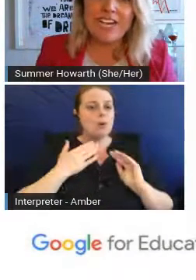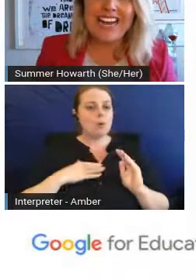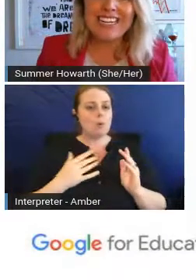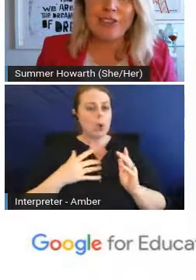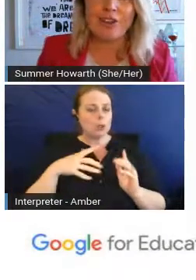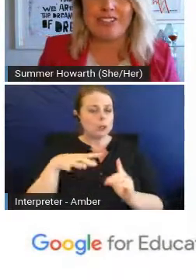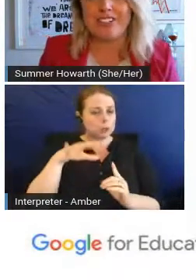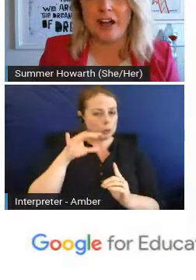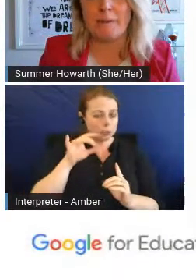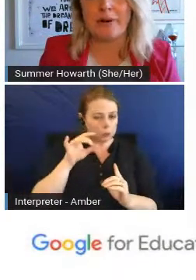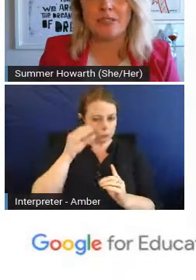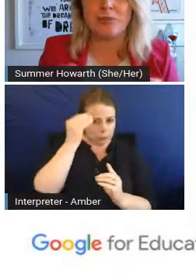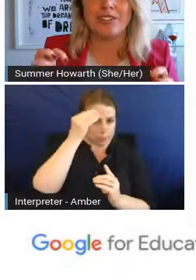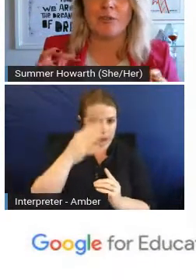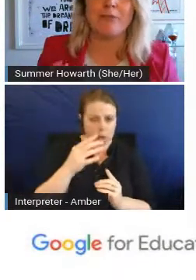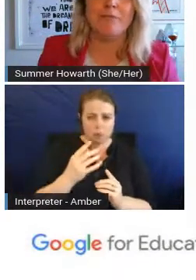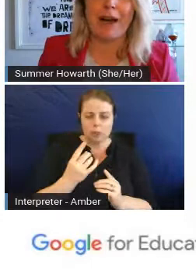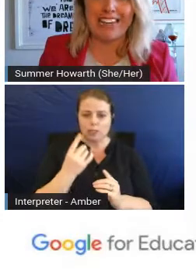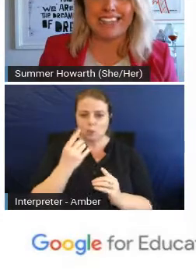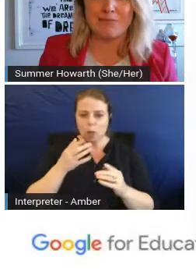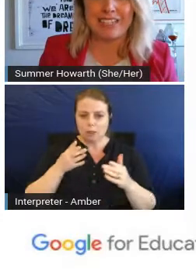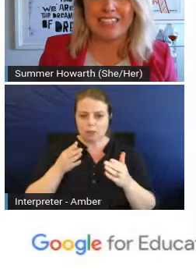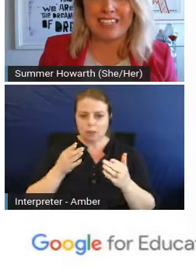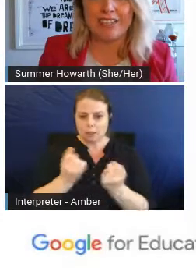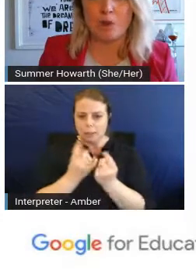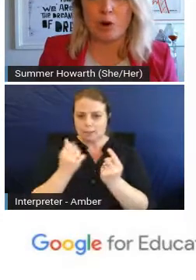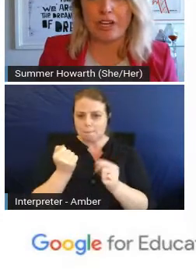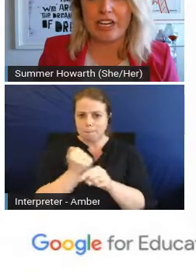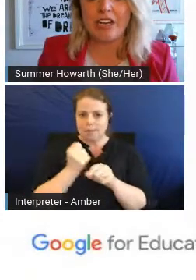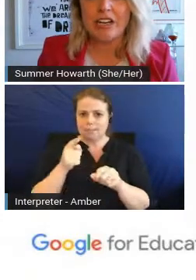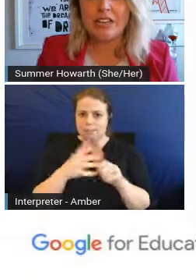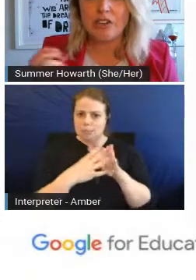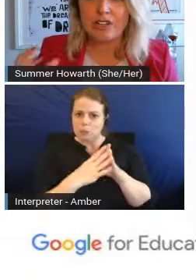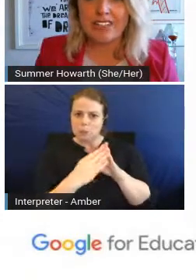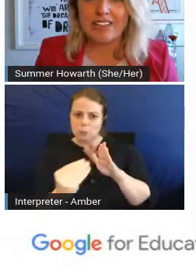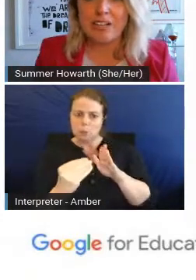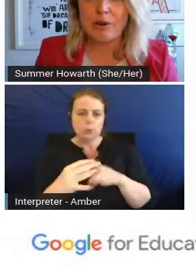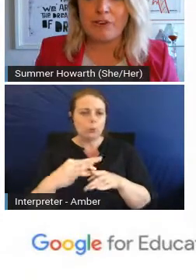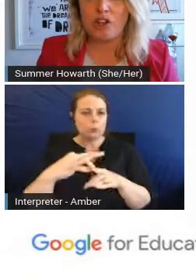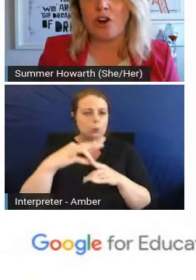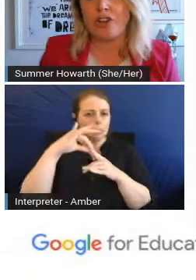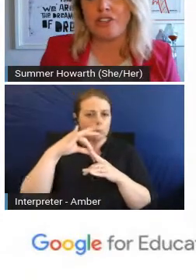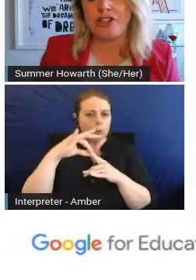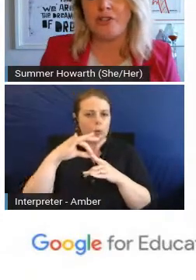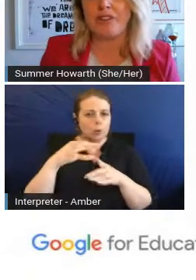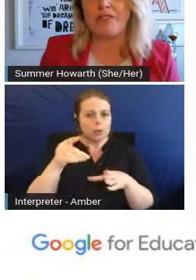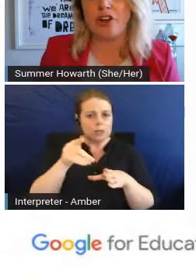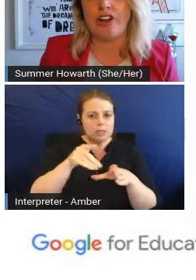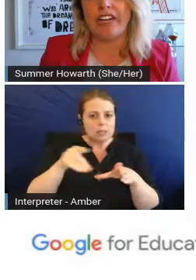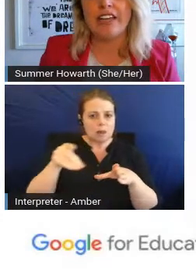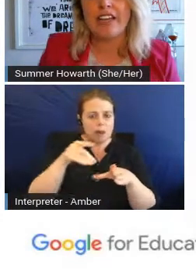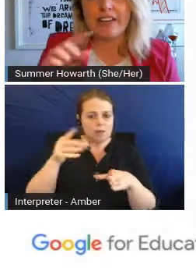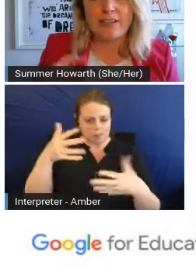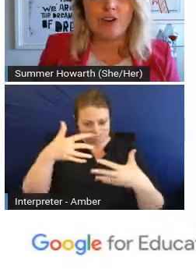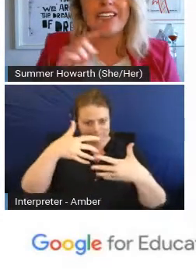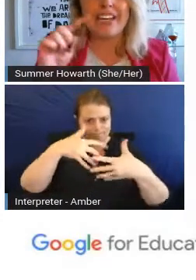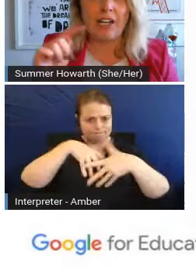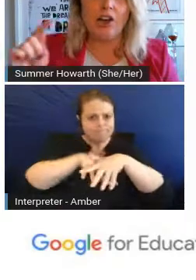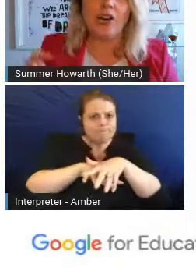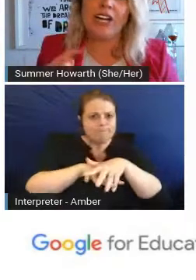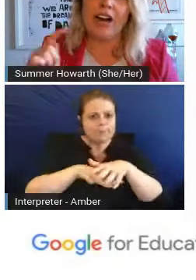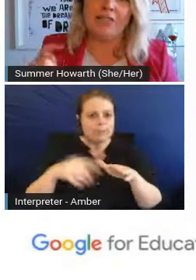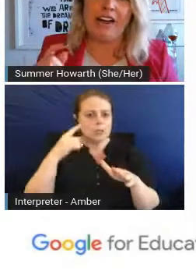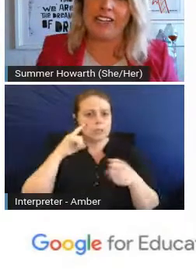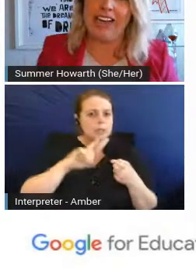We've taken those design principles and almost baked them into this model here. So you can see that we've got the continuity of learning. They've got the